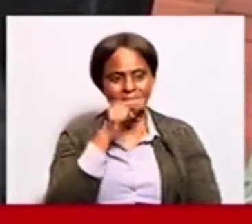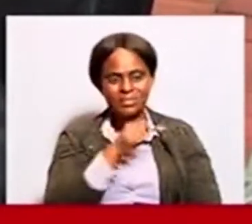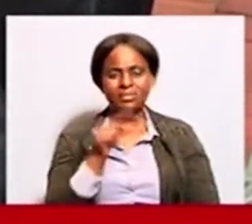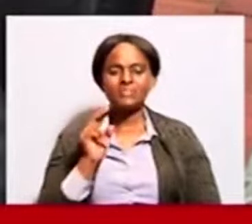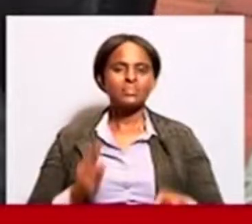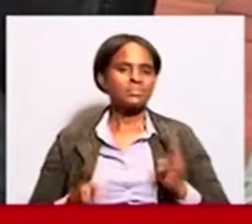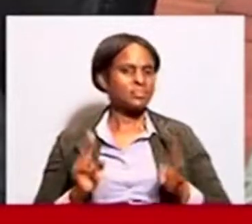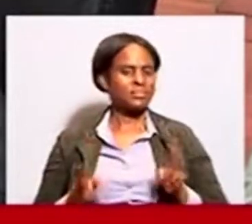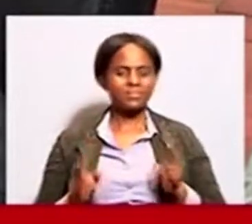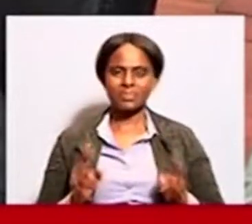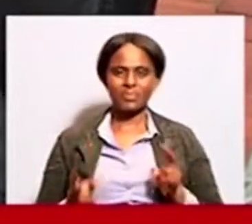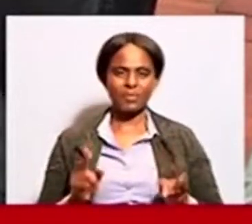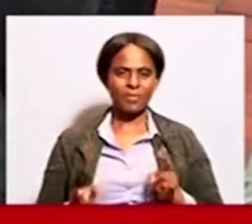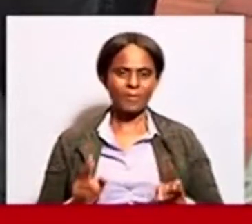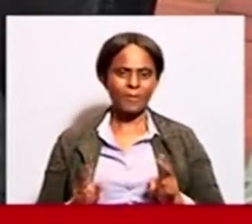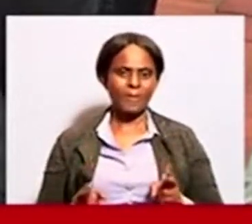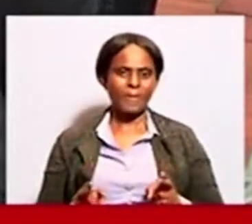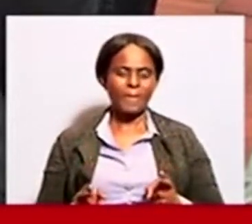hurry.